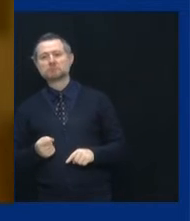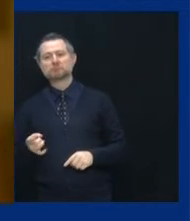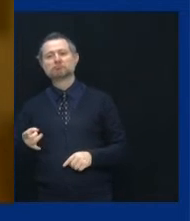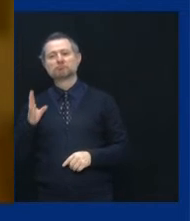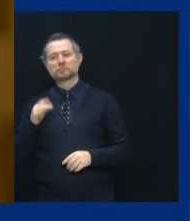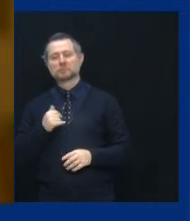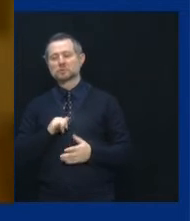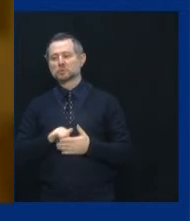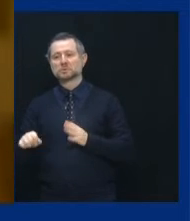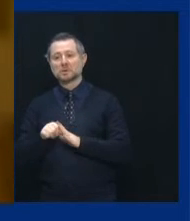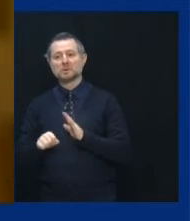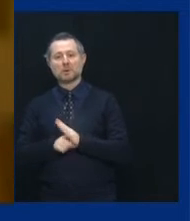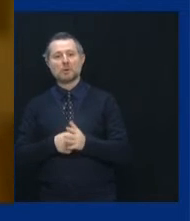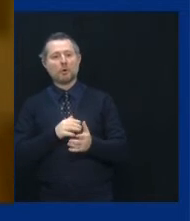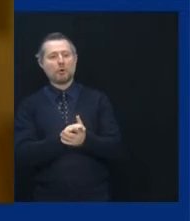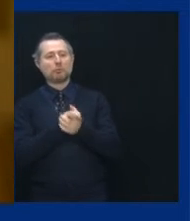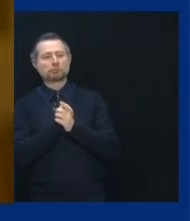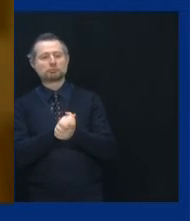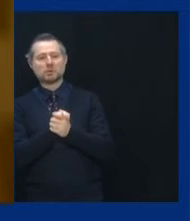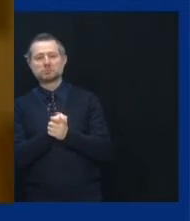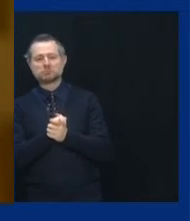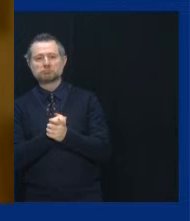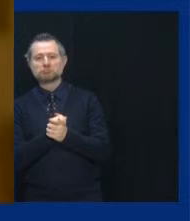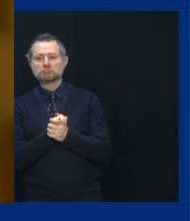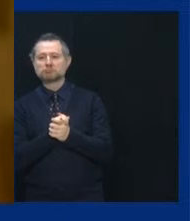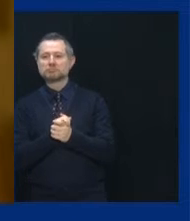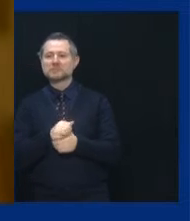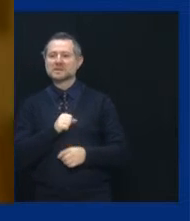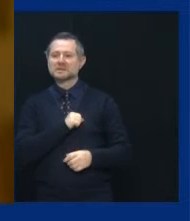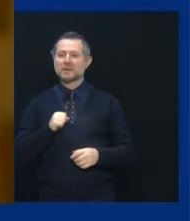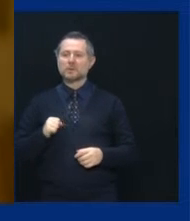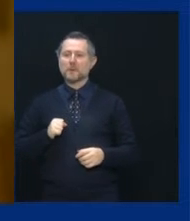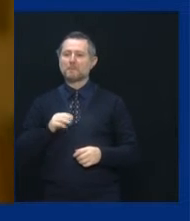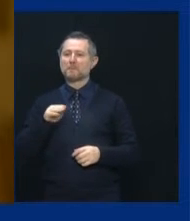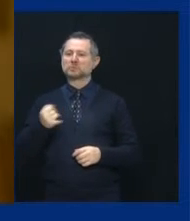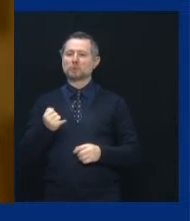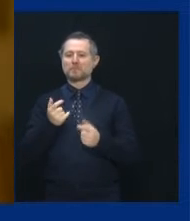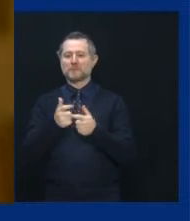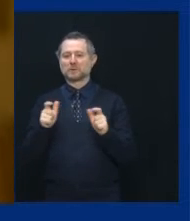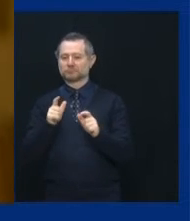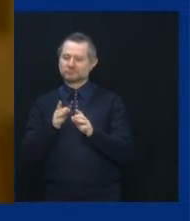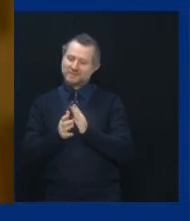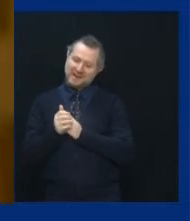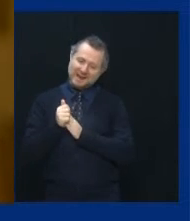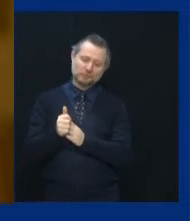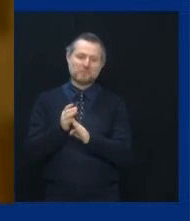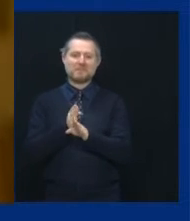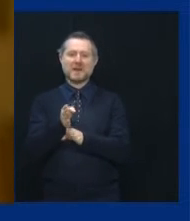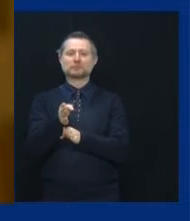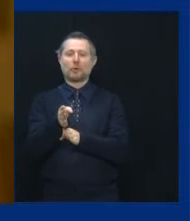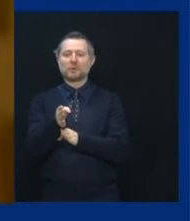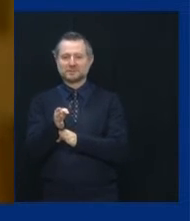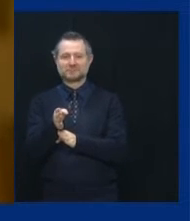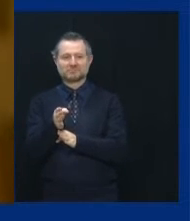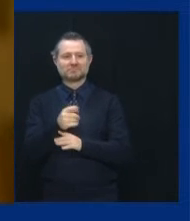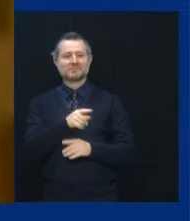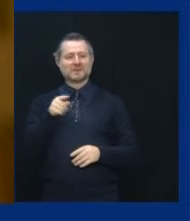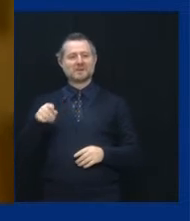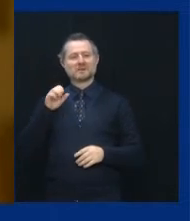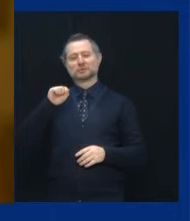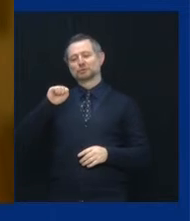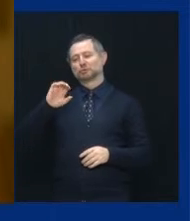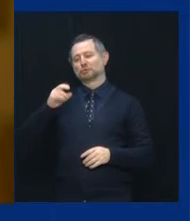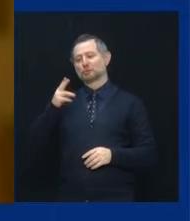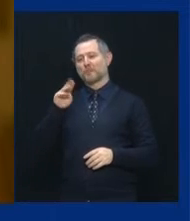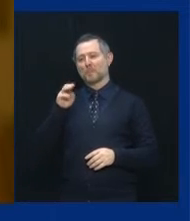would want to congratulate the incoming Senate Majority Leader, Senator Schumer, who obviously is a